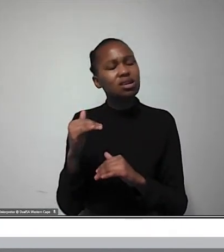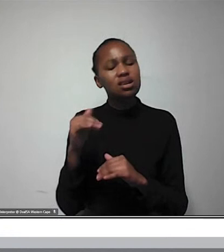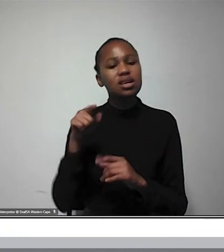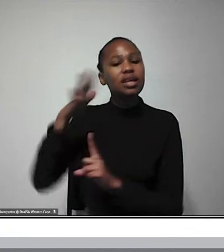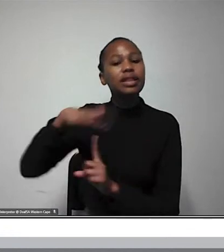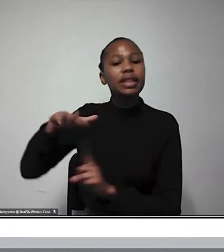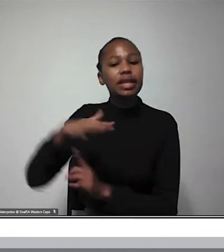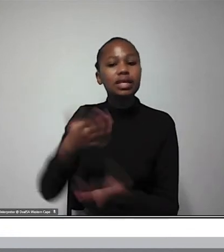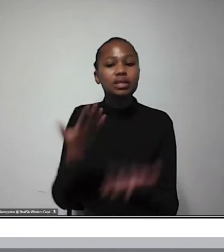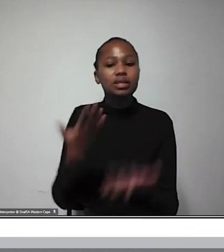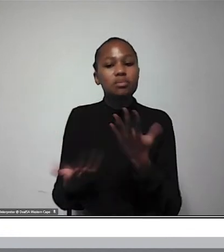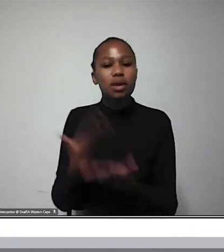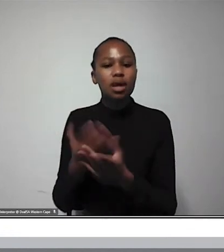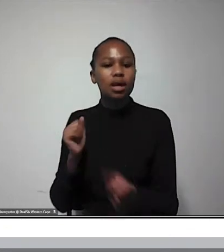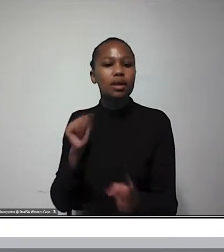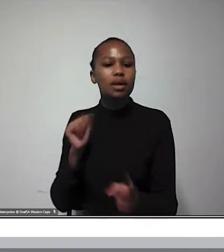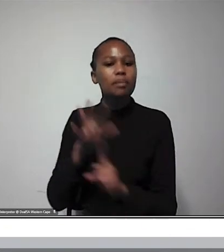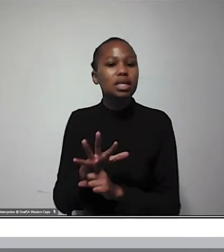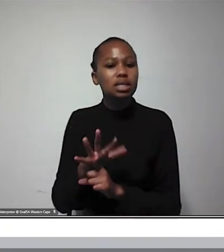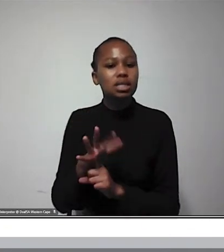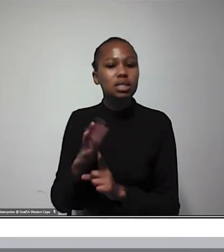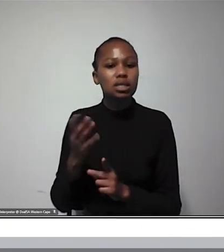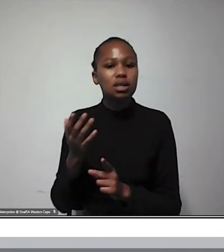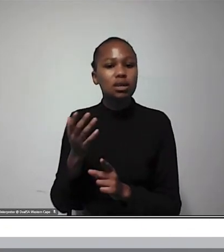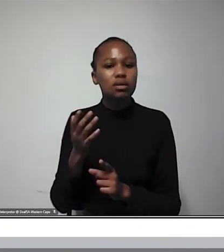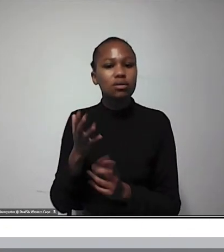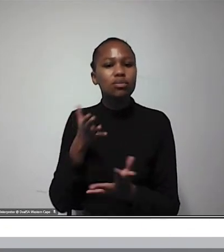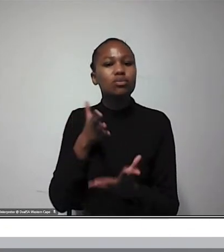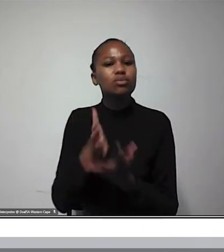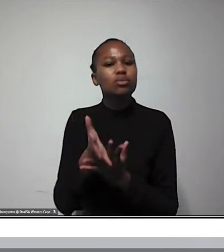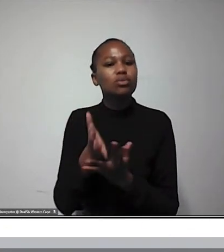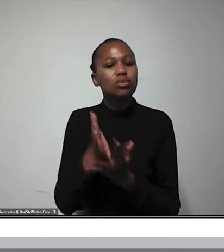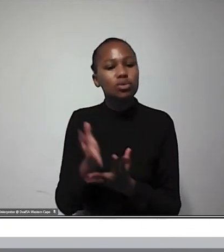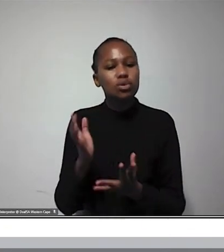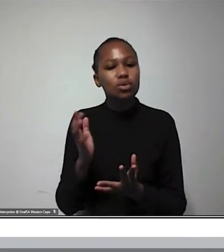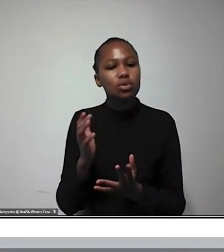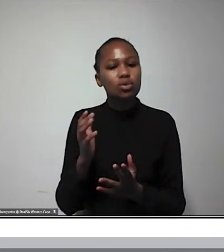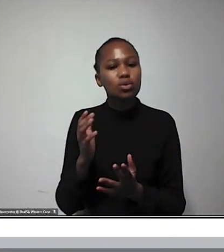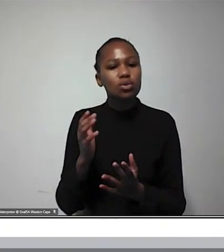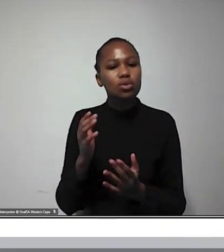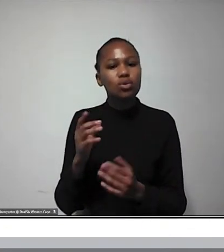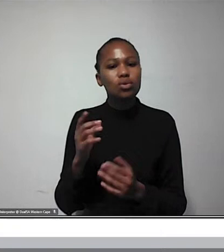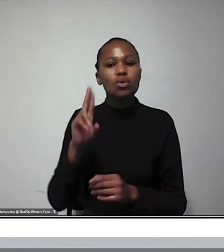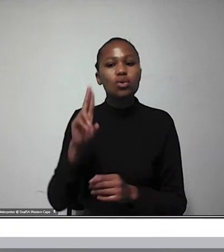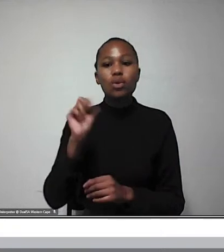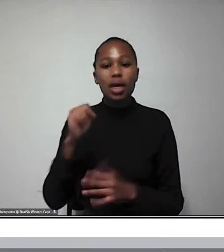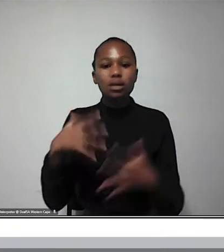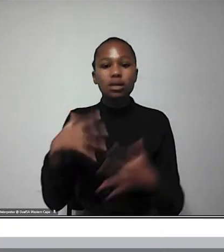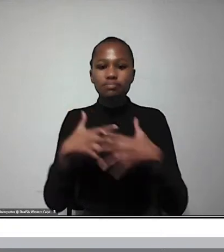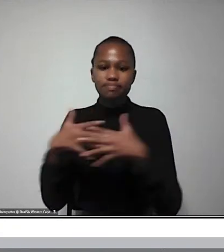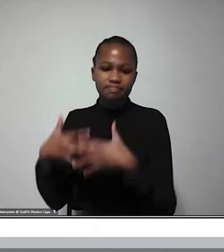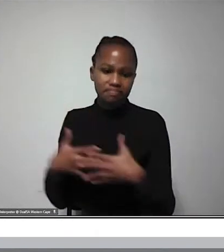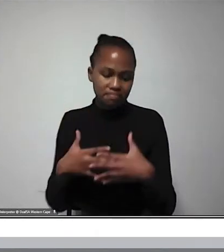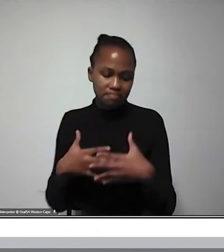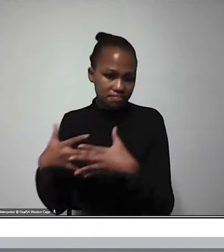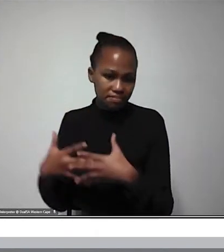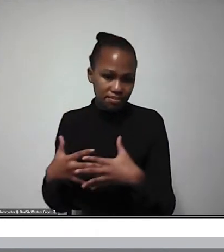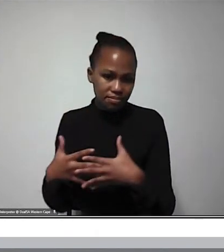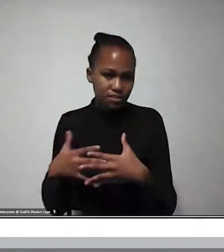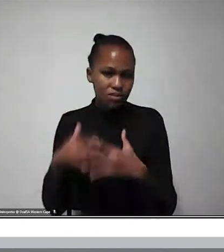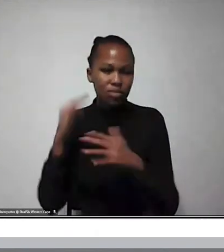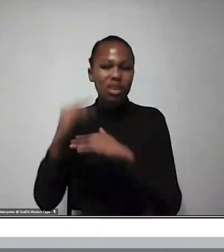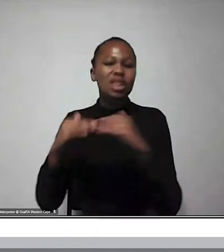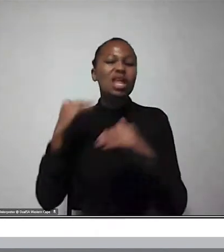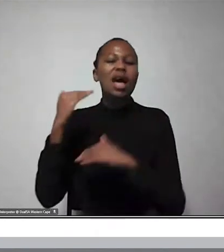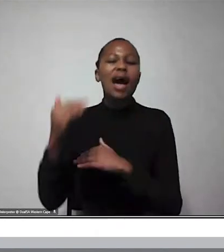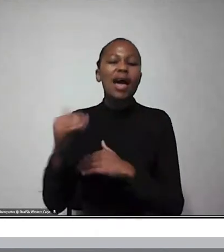may be impacted through the fact that the tariff on wine into the US is potentially a bit higher